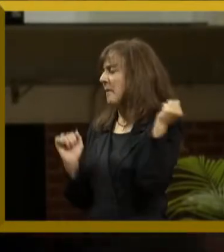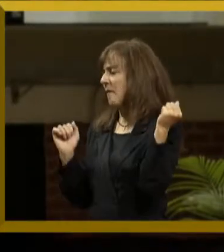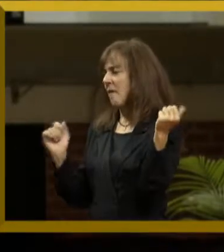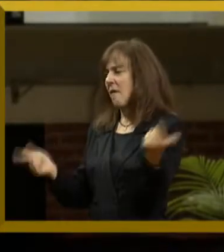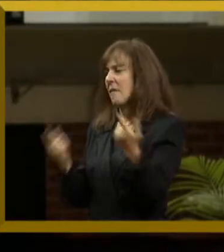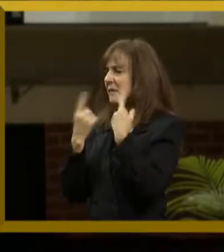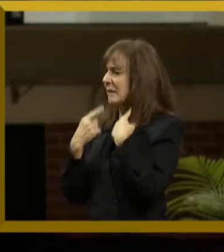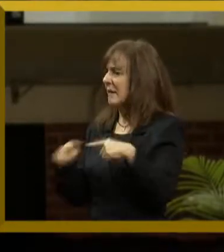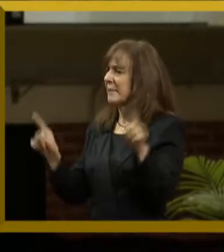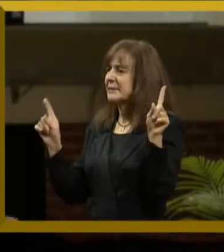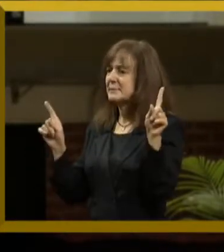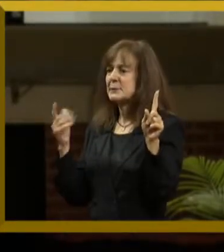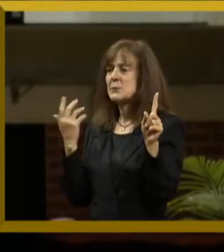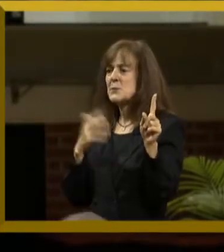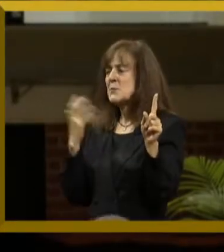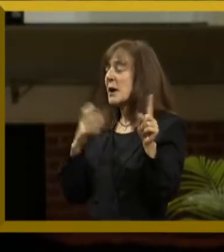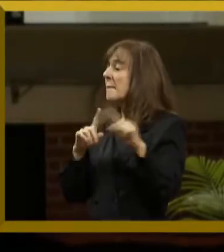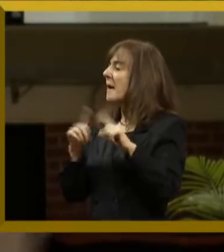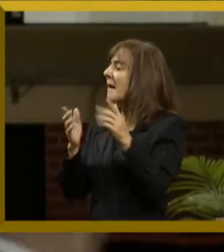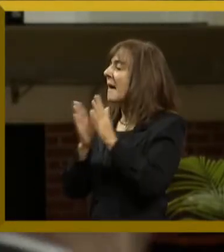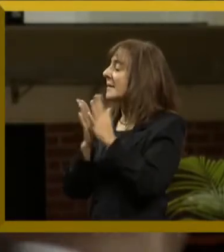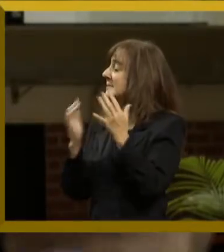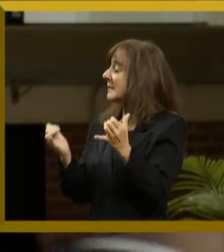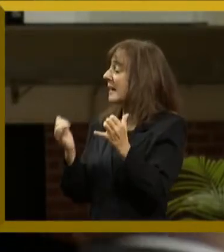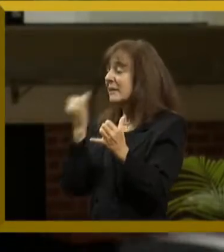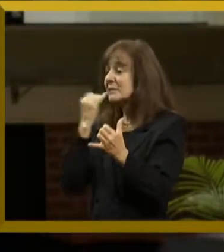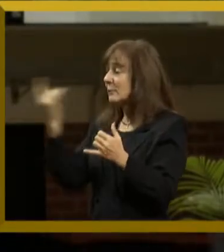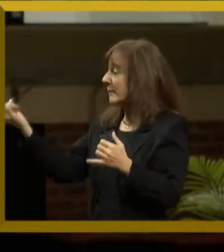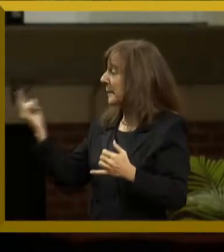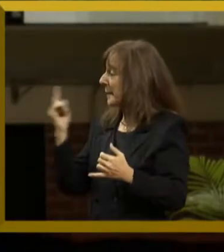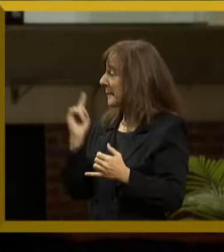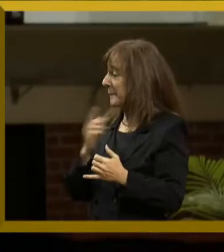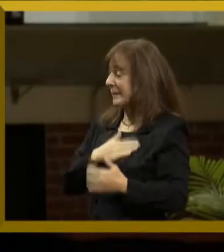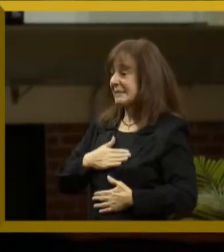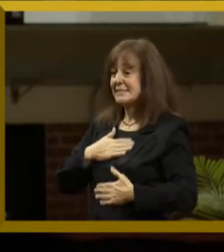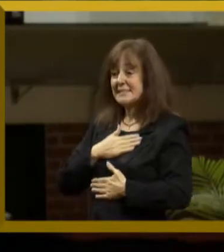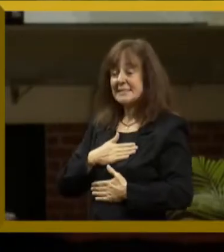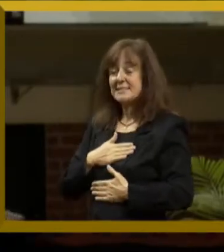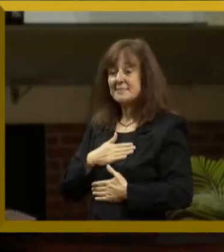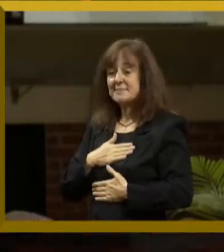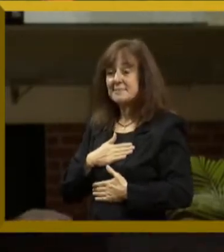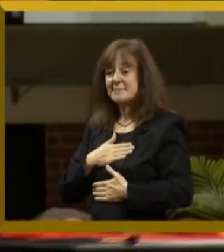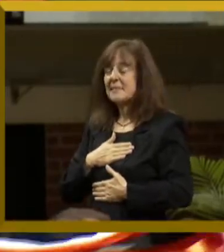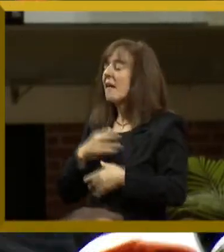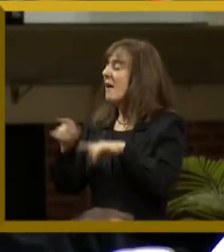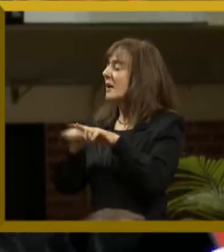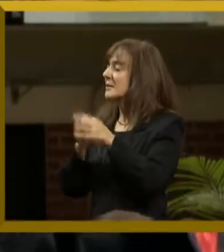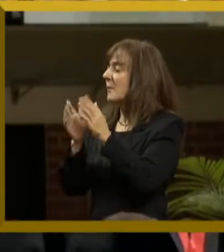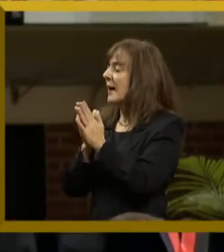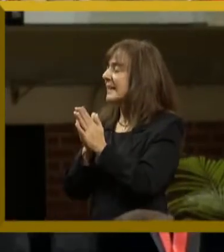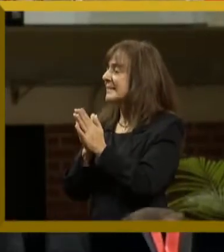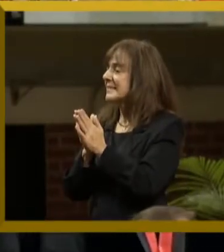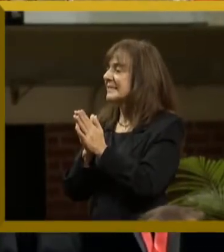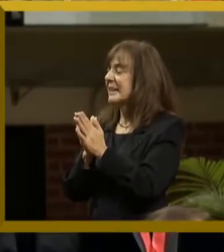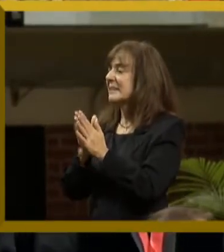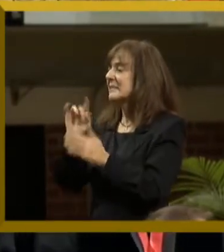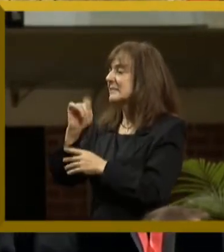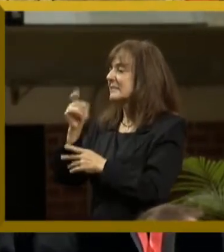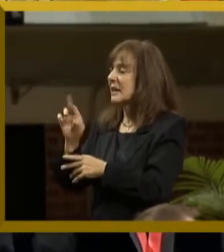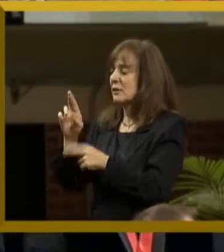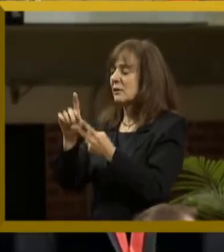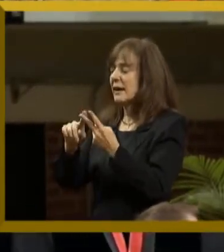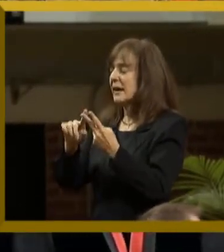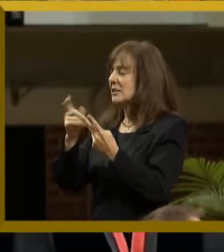of her accomplishments, but I ask it this time if she would come forward, please. I also ask that Chair Tucker Link and Dean